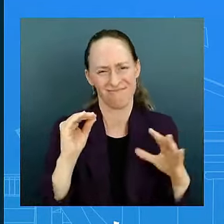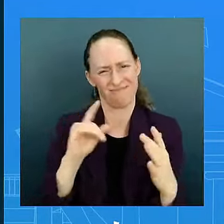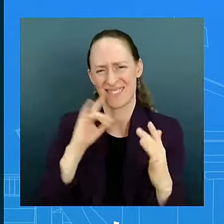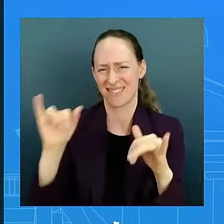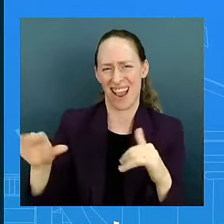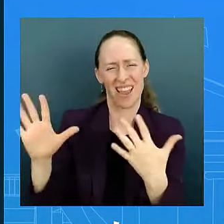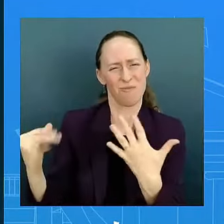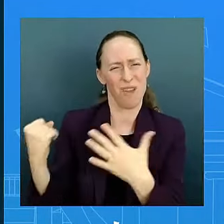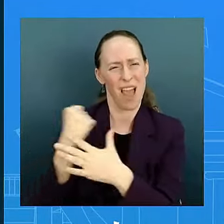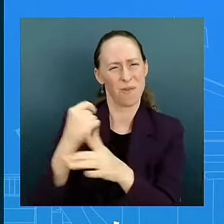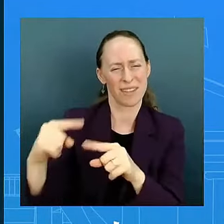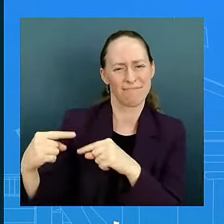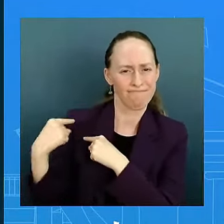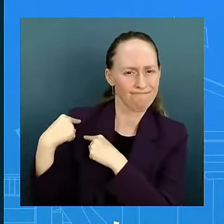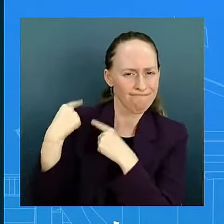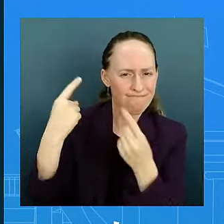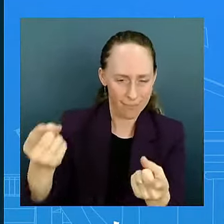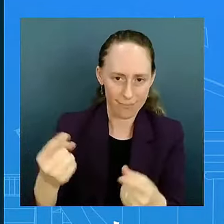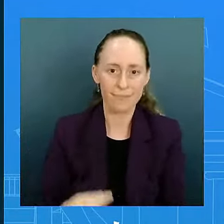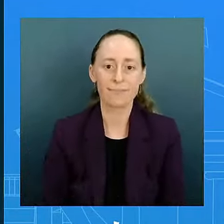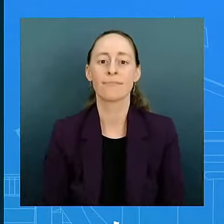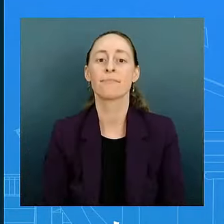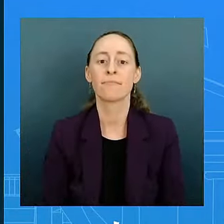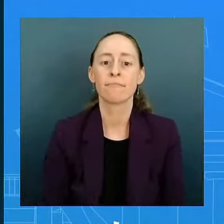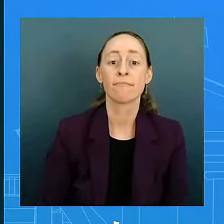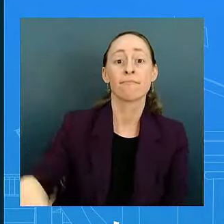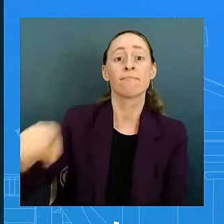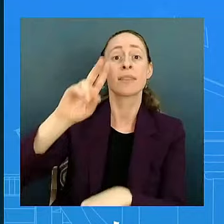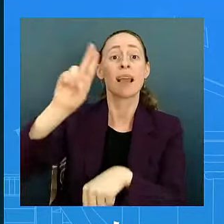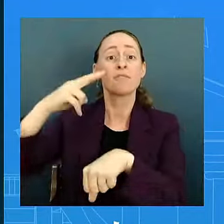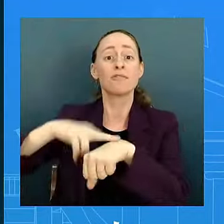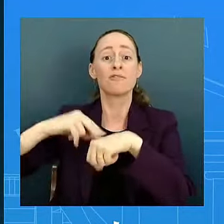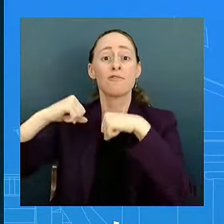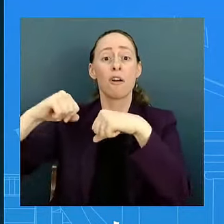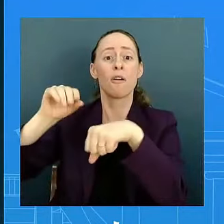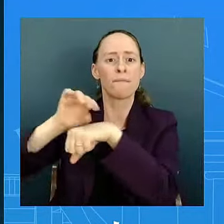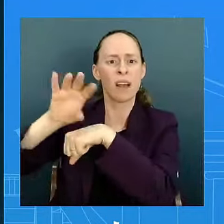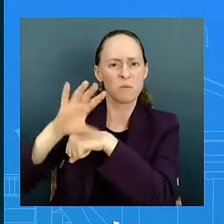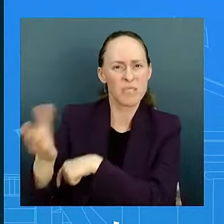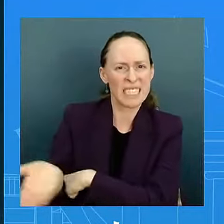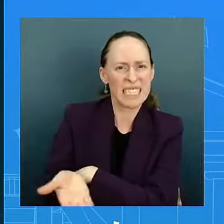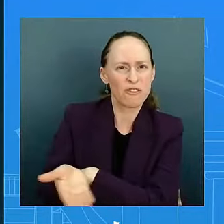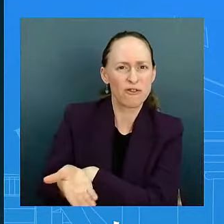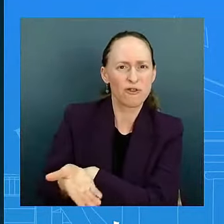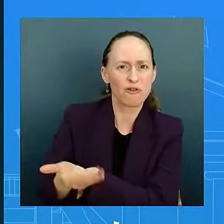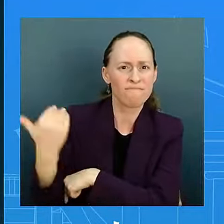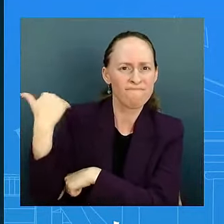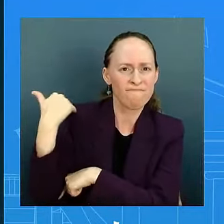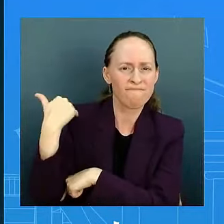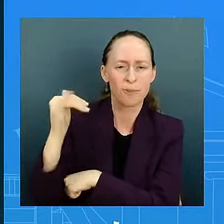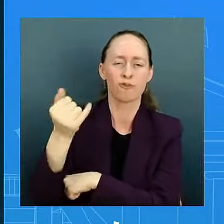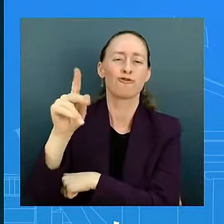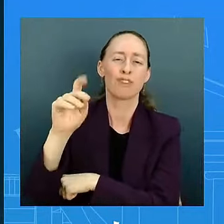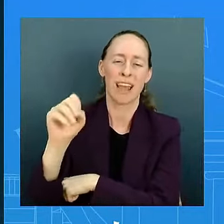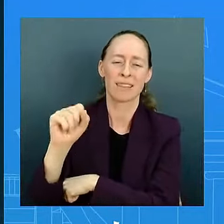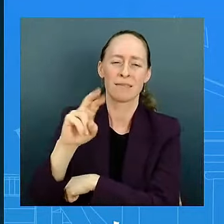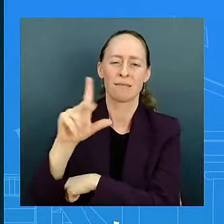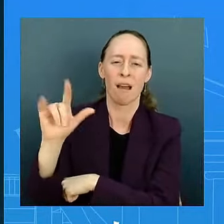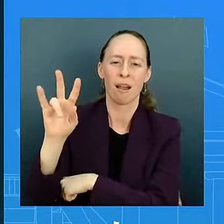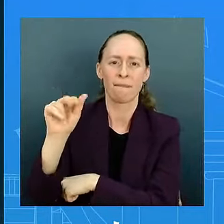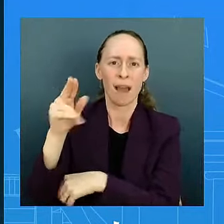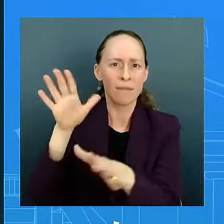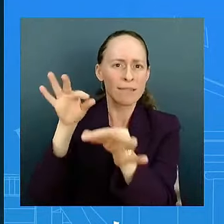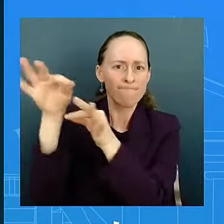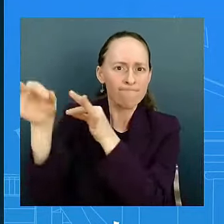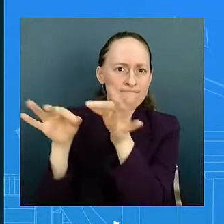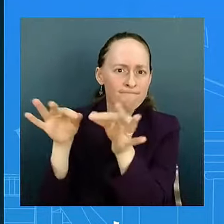Security Advisor Jake Sullivan last Thursday, we spoke about this. This has been a priority. You've heard from the president directly. He wants to get this